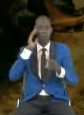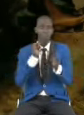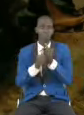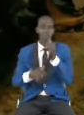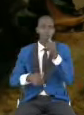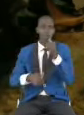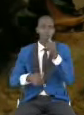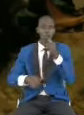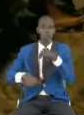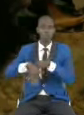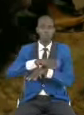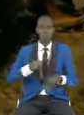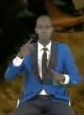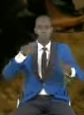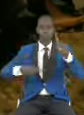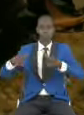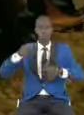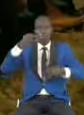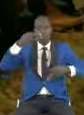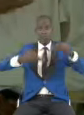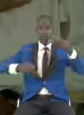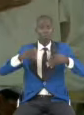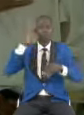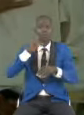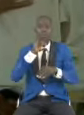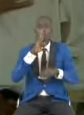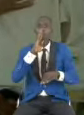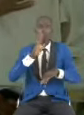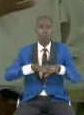Judgment will not be upon your head again.